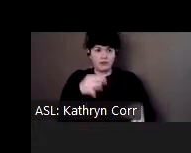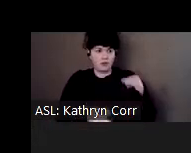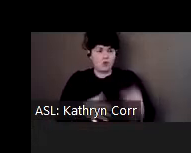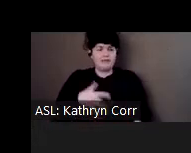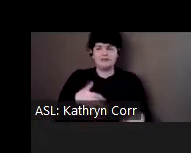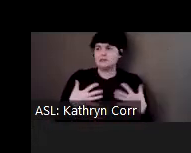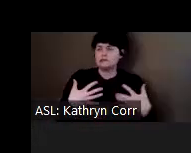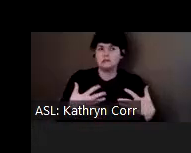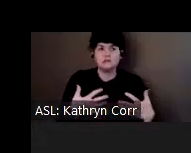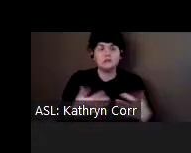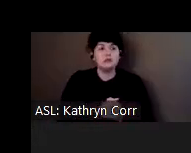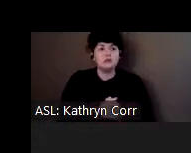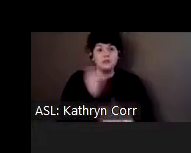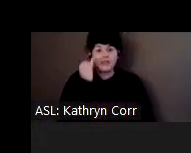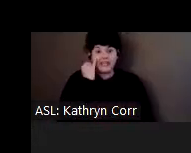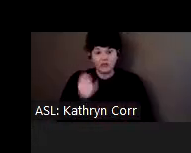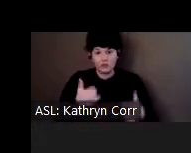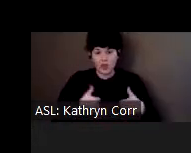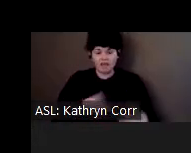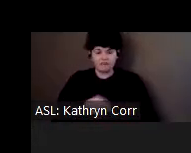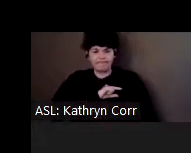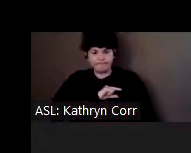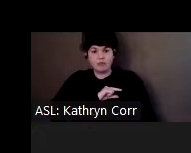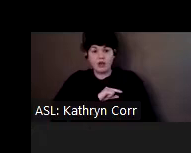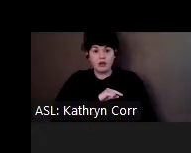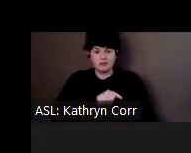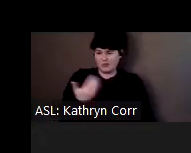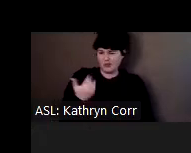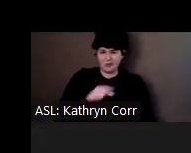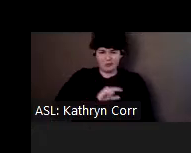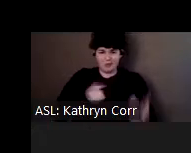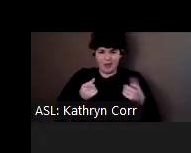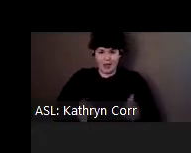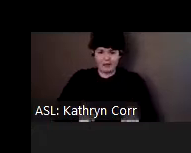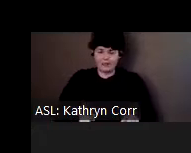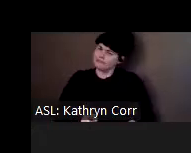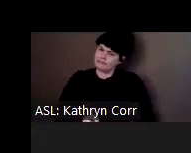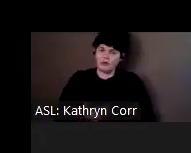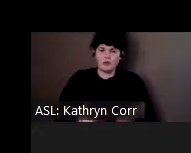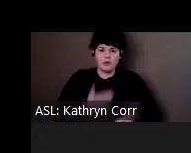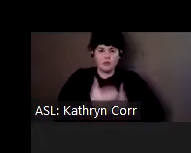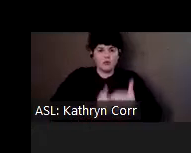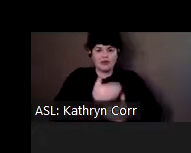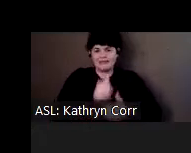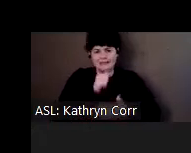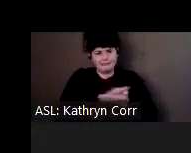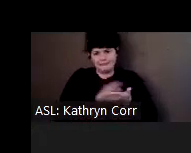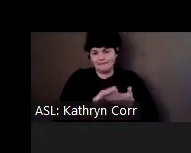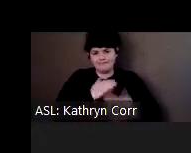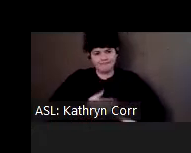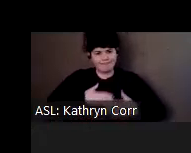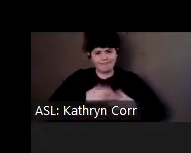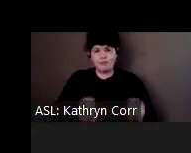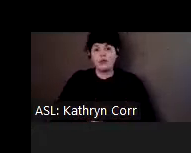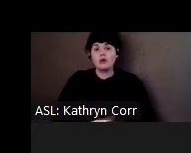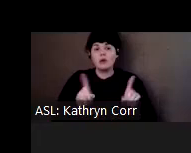scary. If you have a conviction, the last time you were there, it may not have been a very nice process. This is the good part of